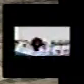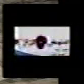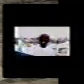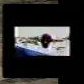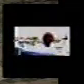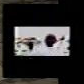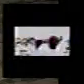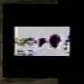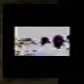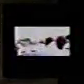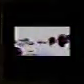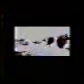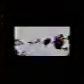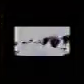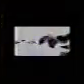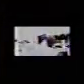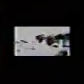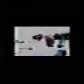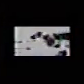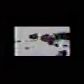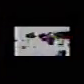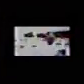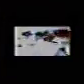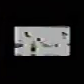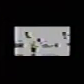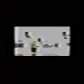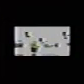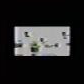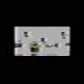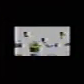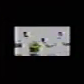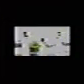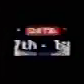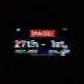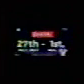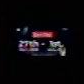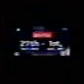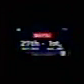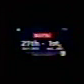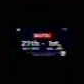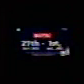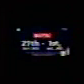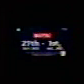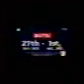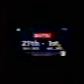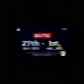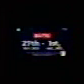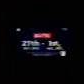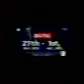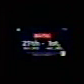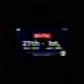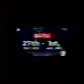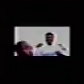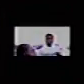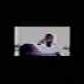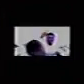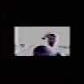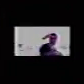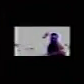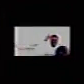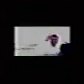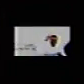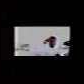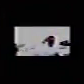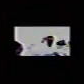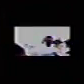are lost forever. We will not be guilty and be busy here and there and be guilty on the final day.